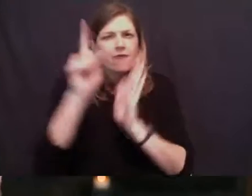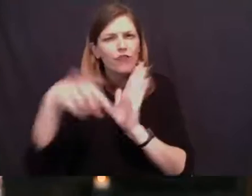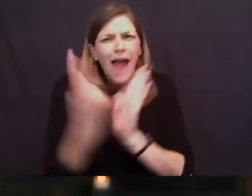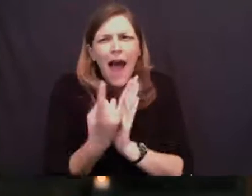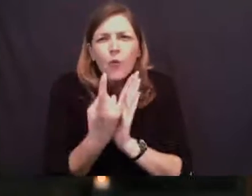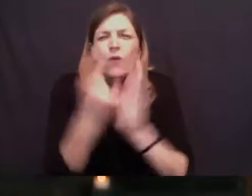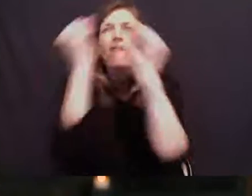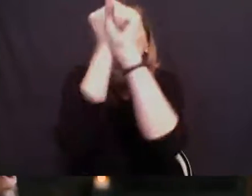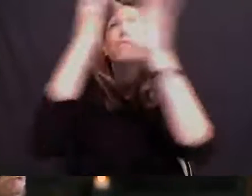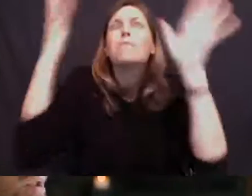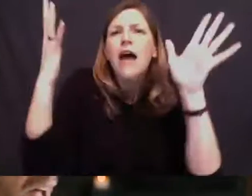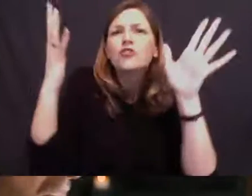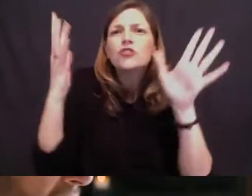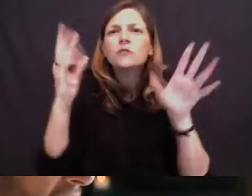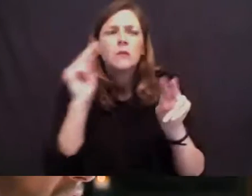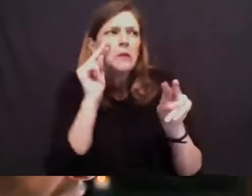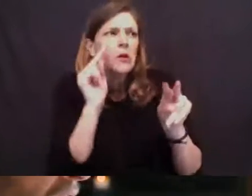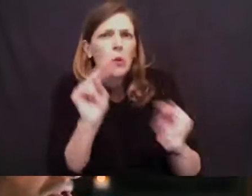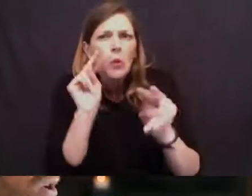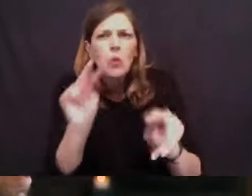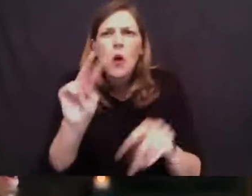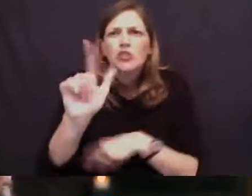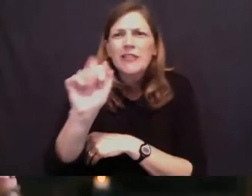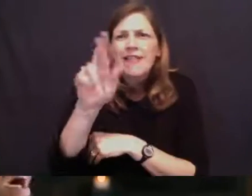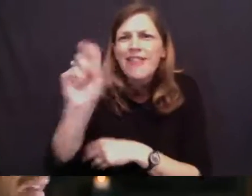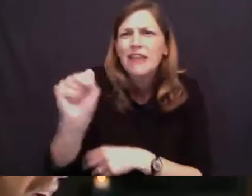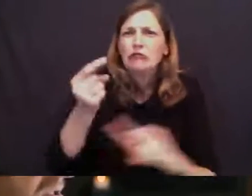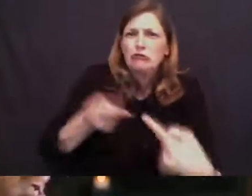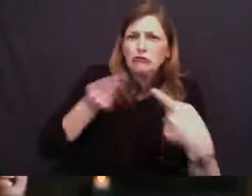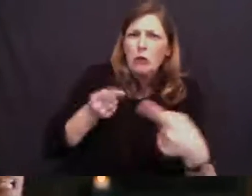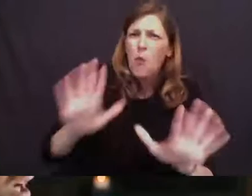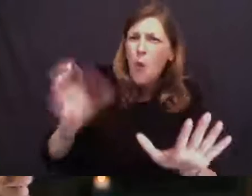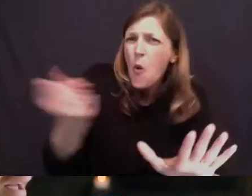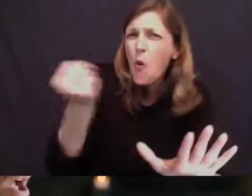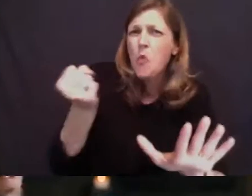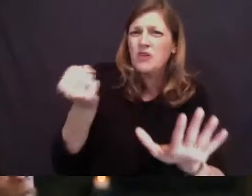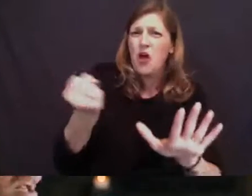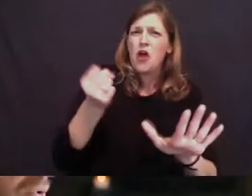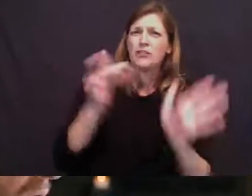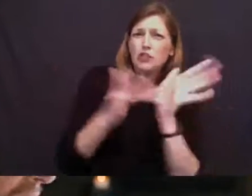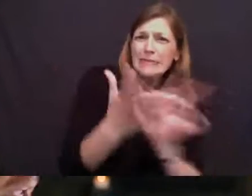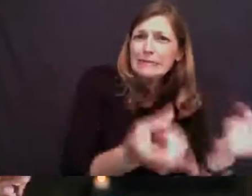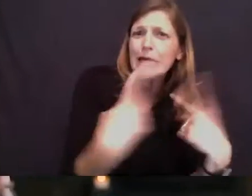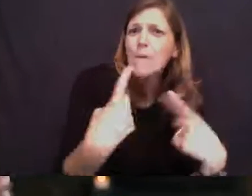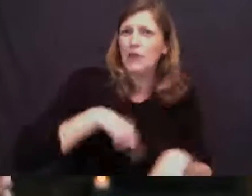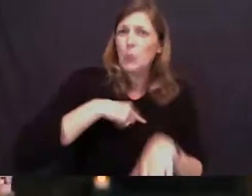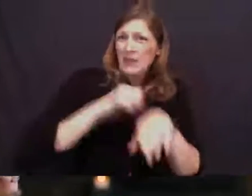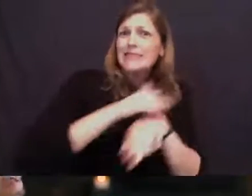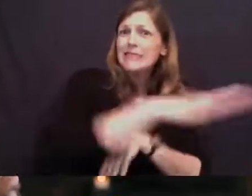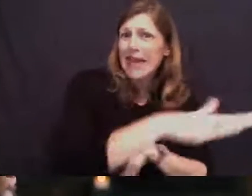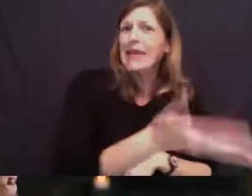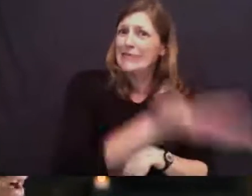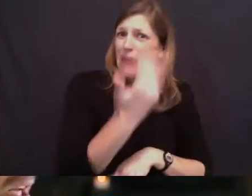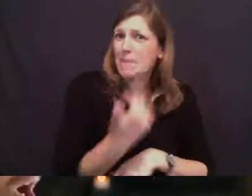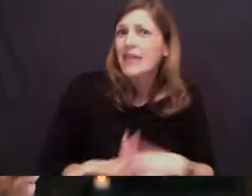can imagine that they're watching Lazarus, their brother, struggle for life. Hang on, Lazarus. He's coming. We send for him, okay? And when he gets